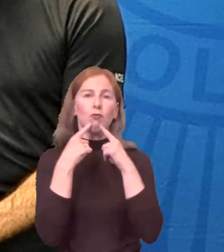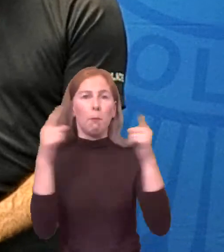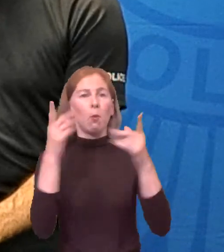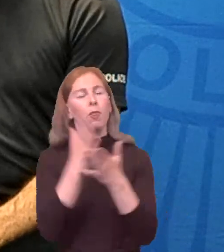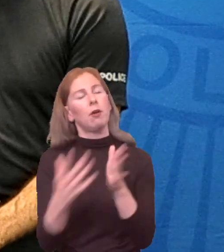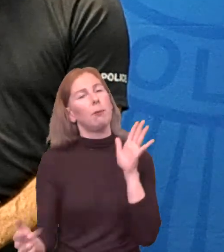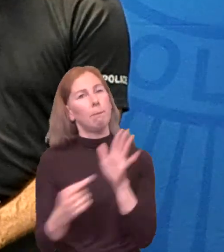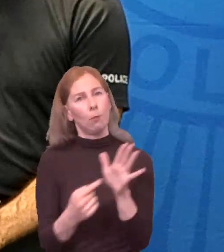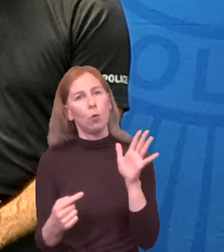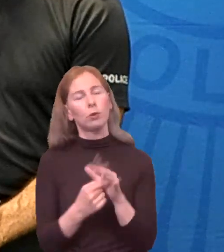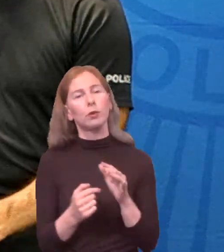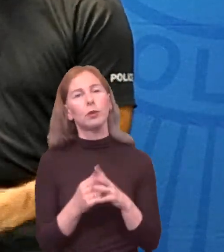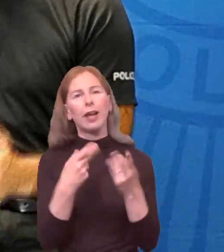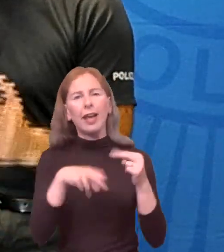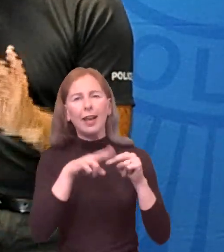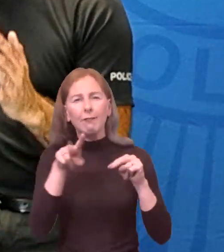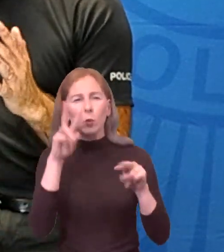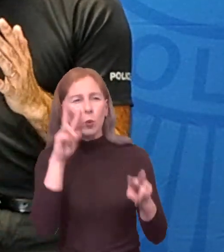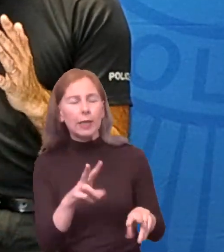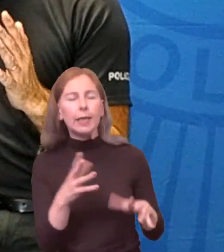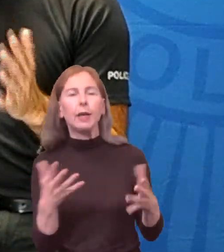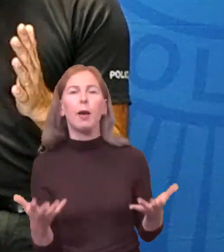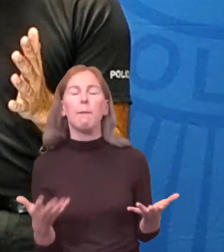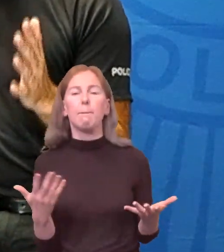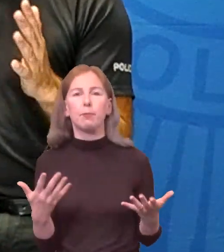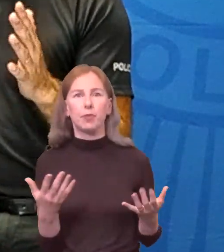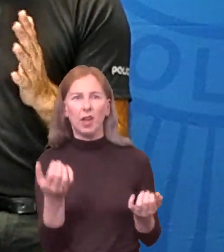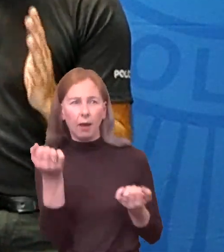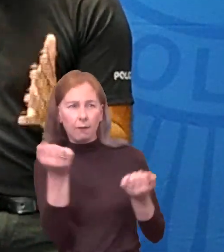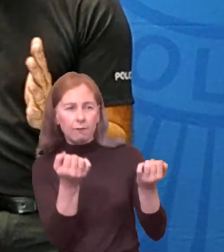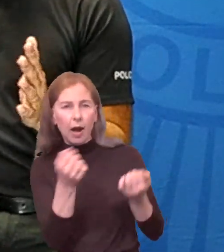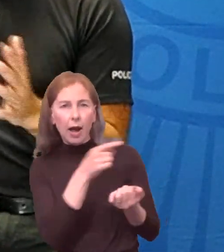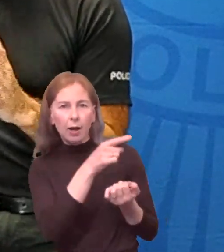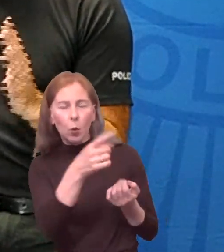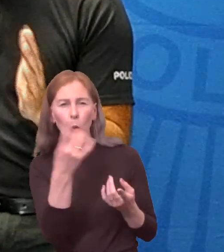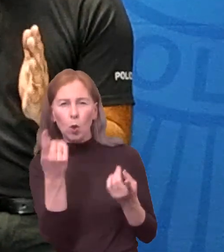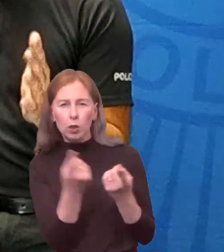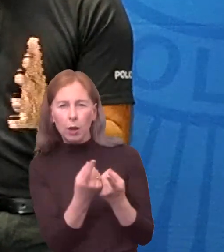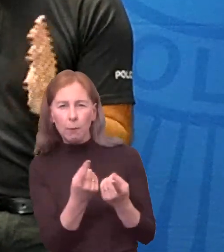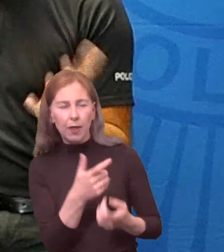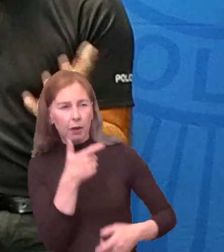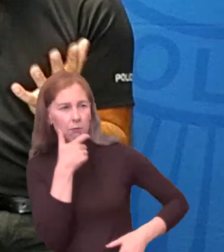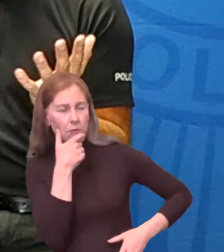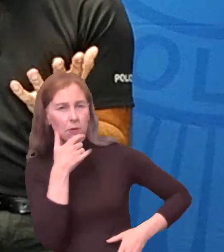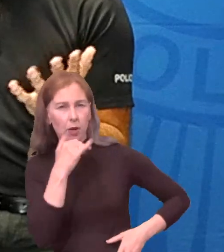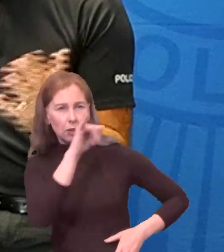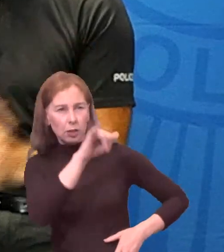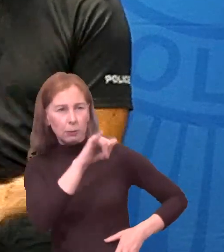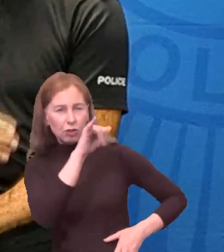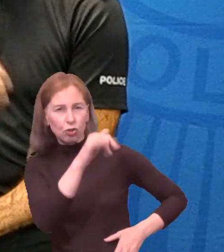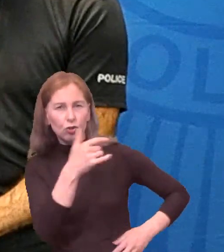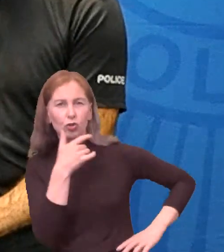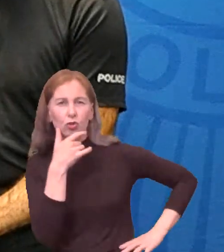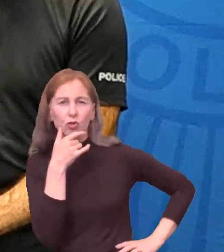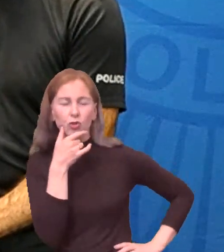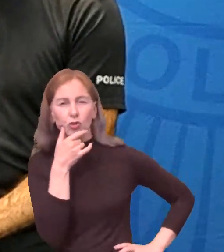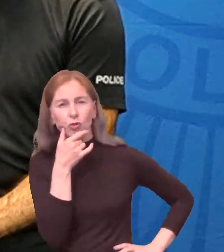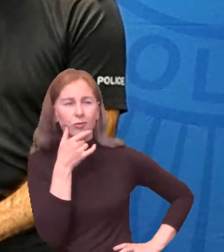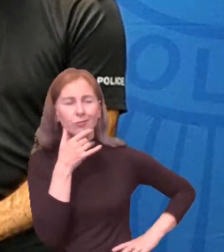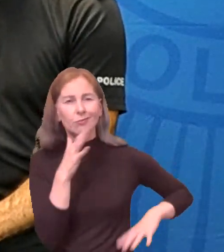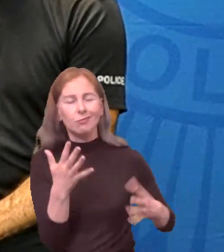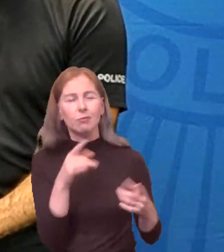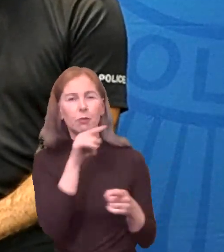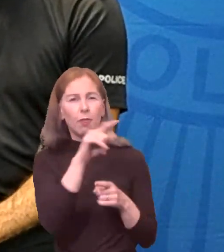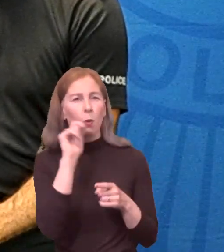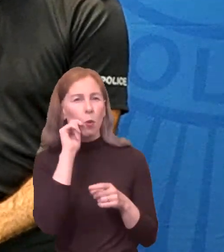see those vans or pickup trucks or anything in and around your community and you're suspicious of